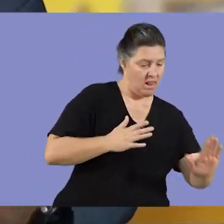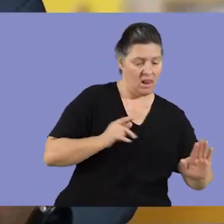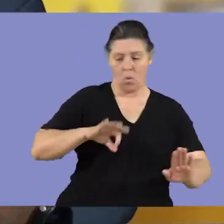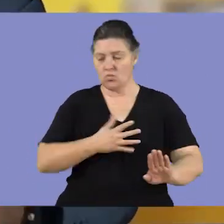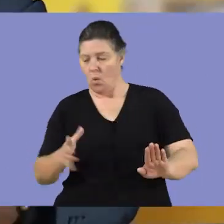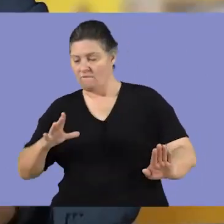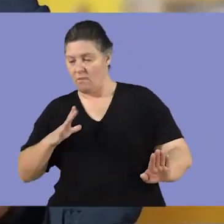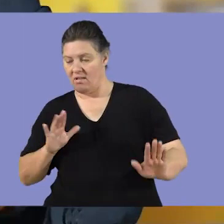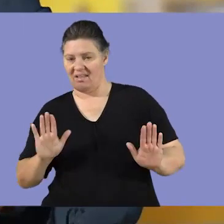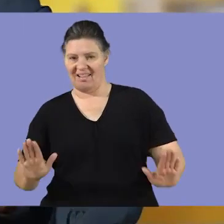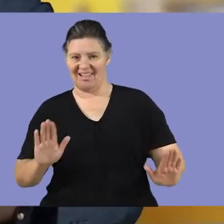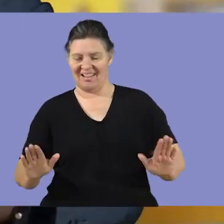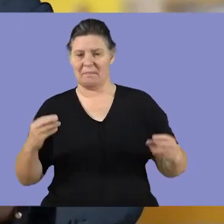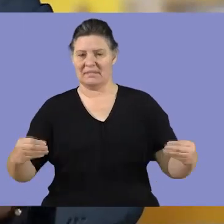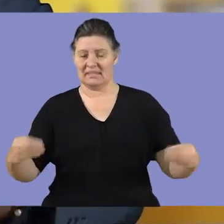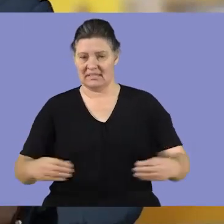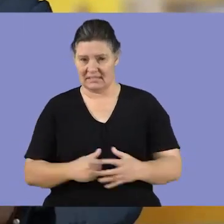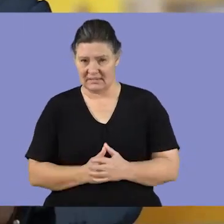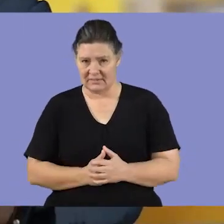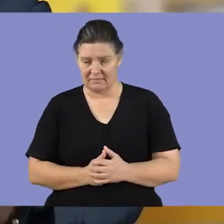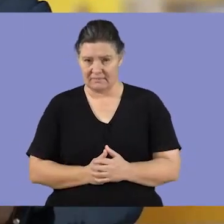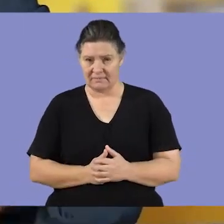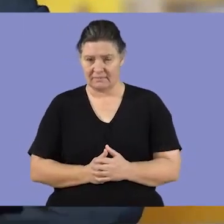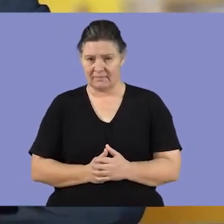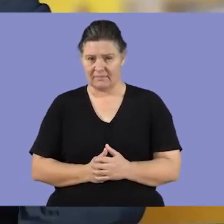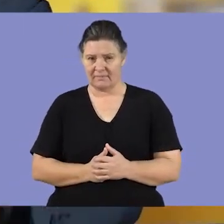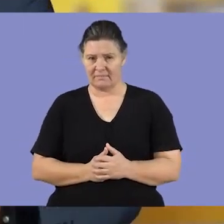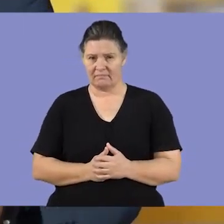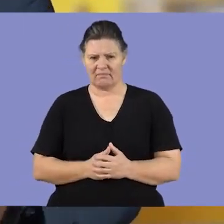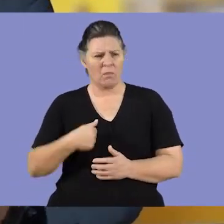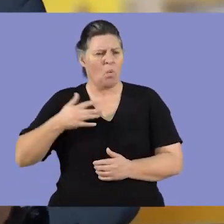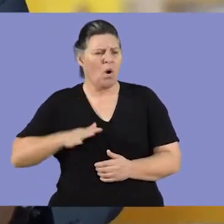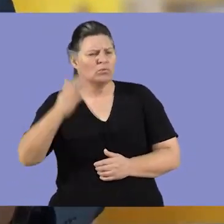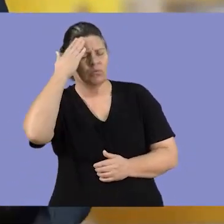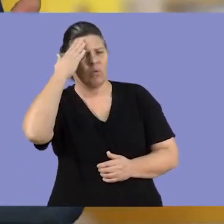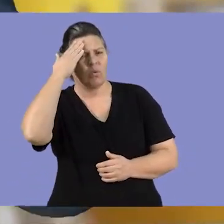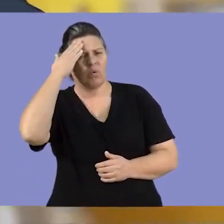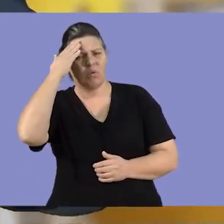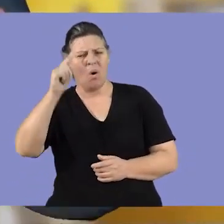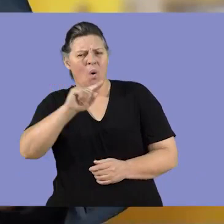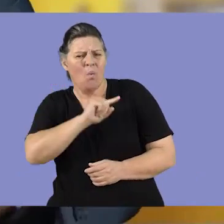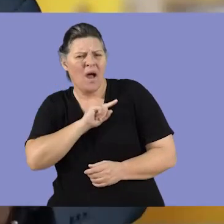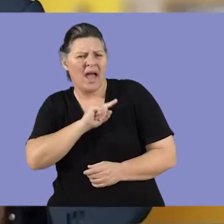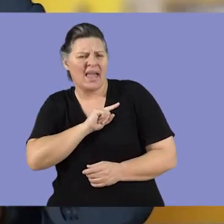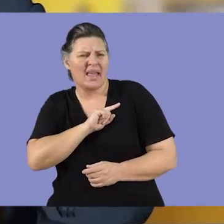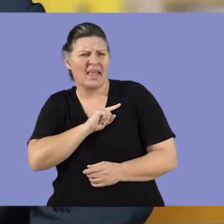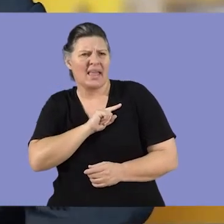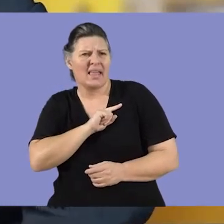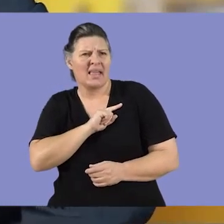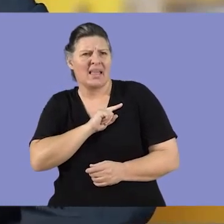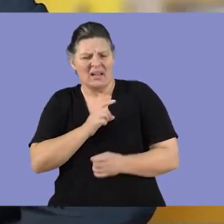a formal or an informal business. But then I would want to know, why would one